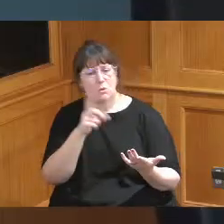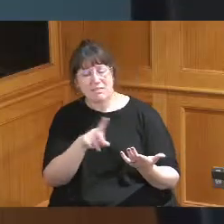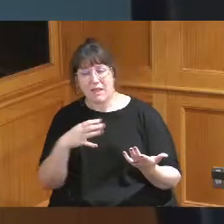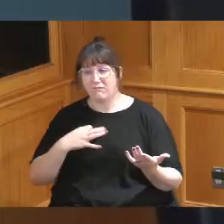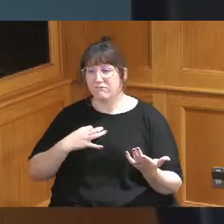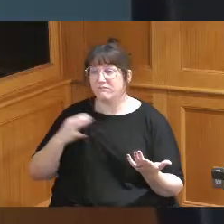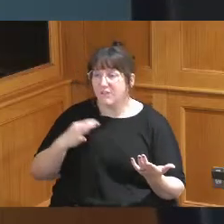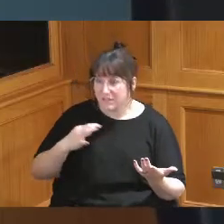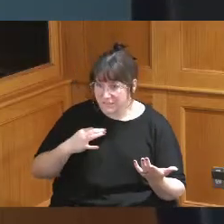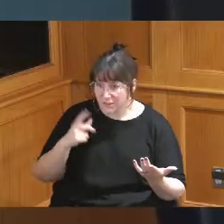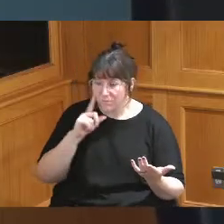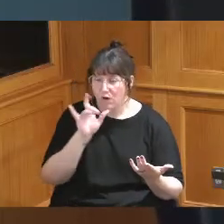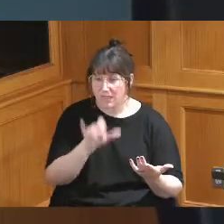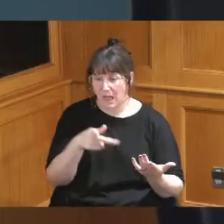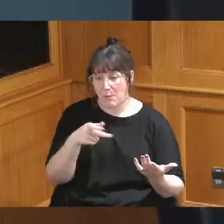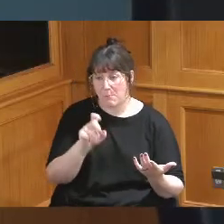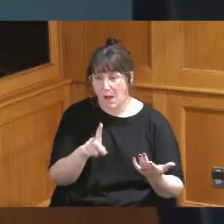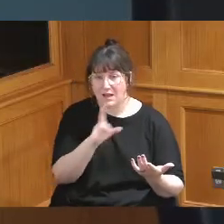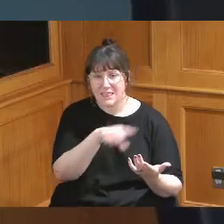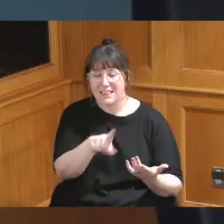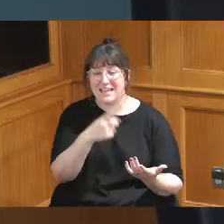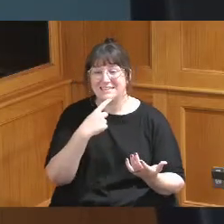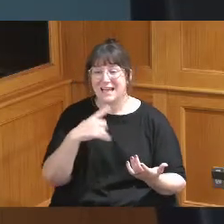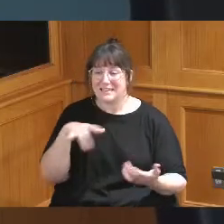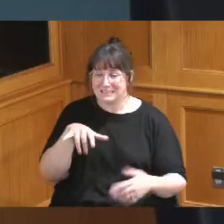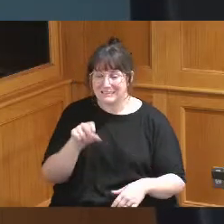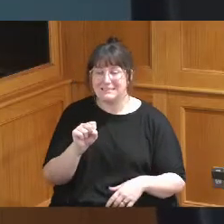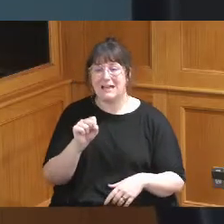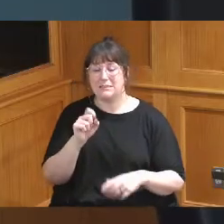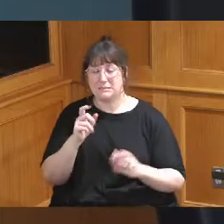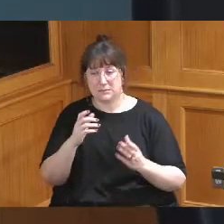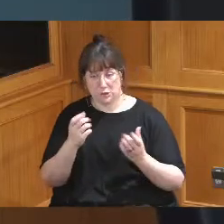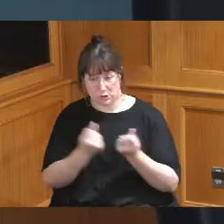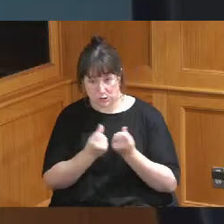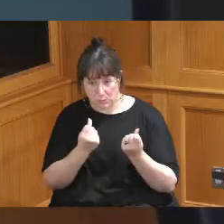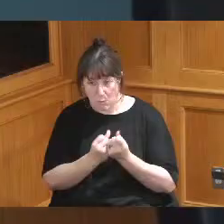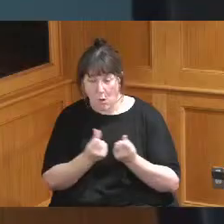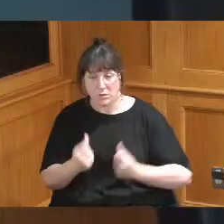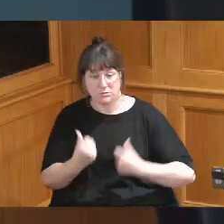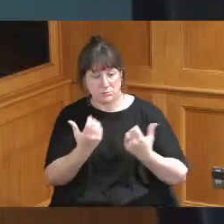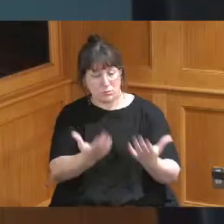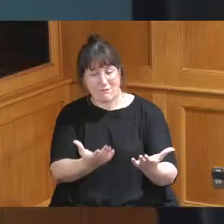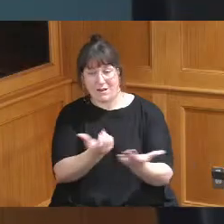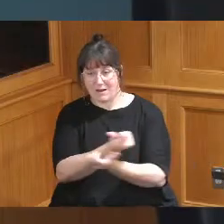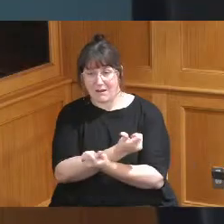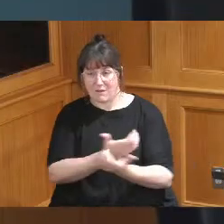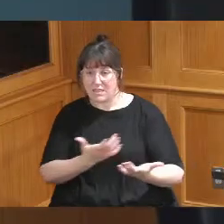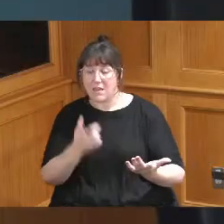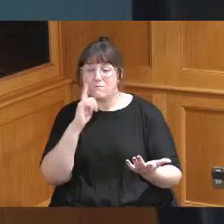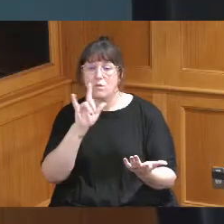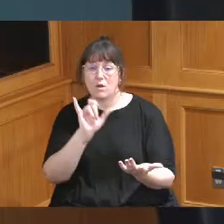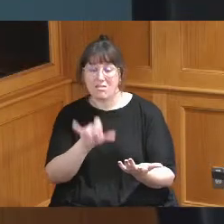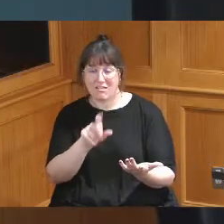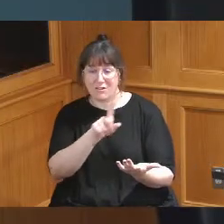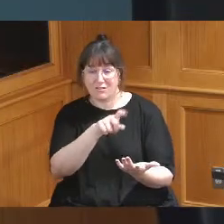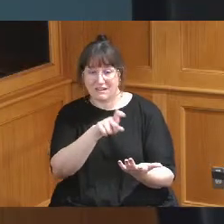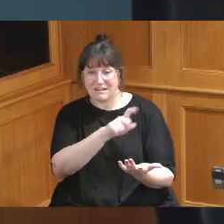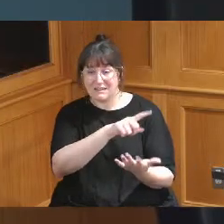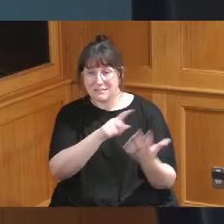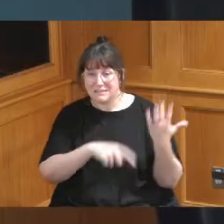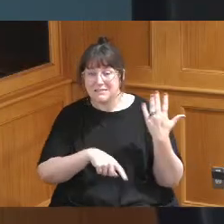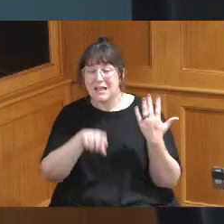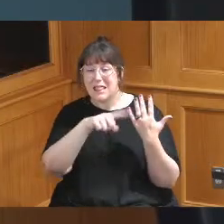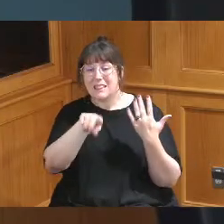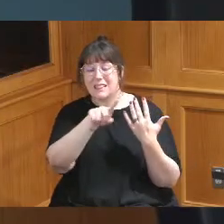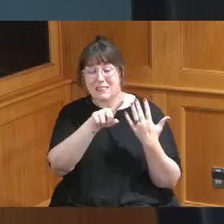pod. And they have all said yes to the supports that are being offered in the Justice Center, and expect to be on the road to